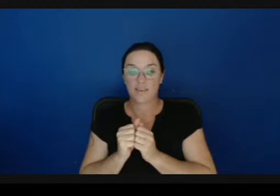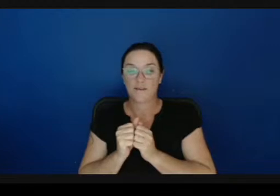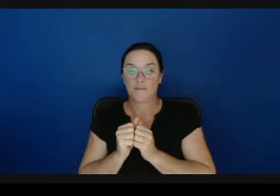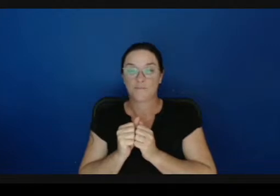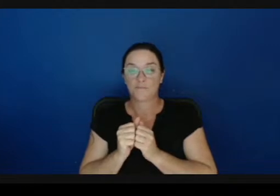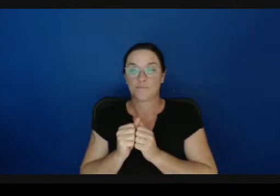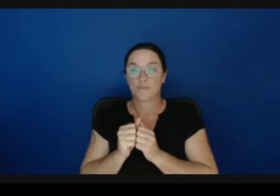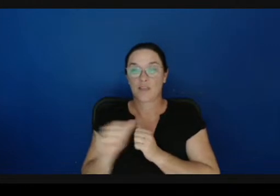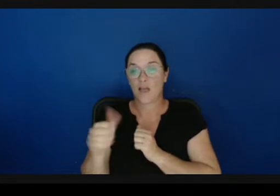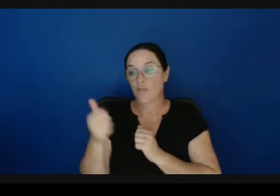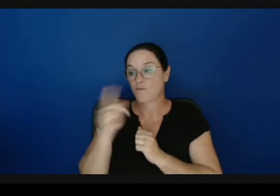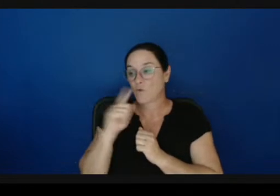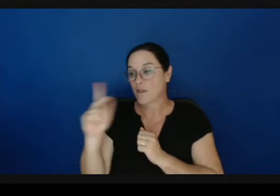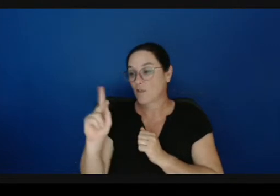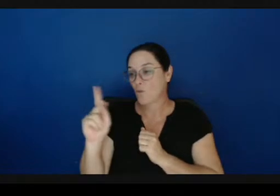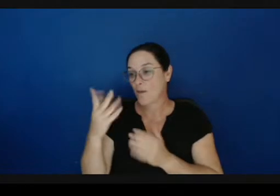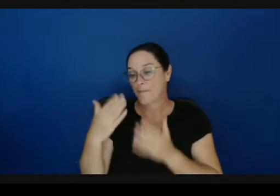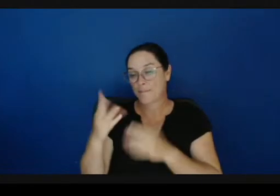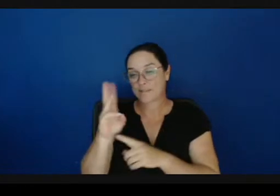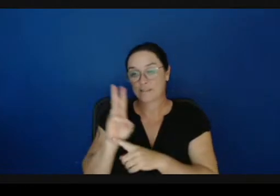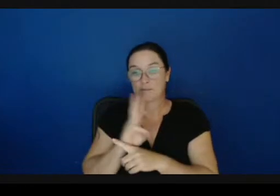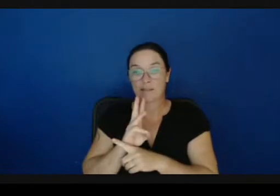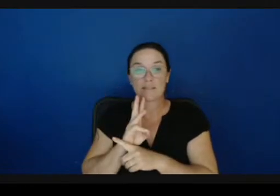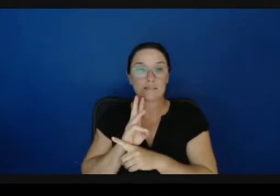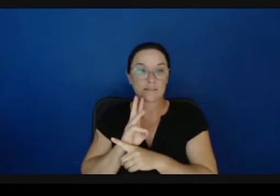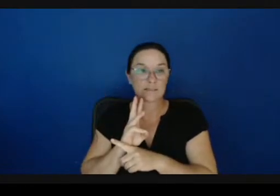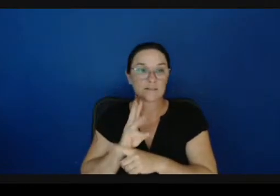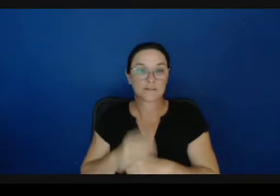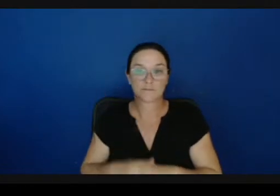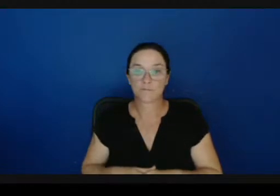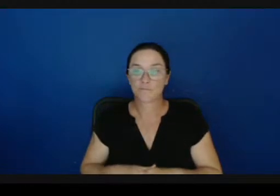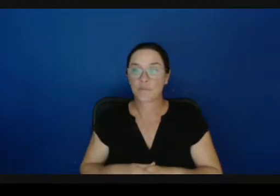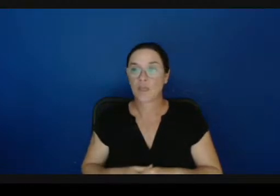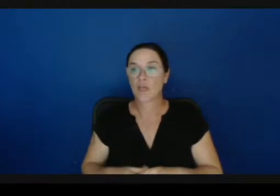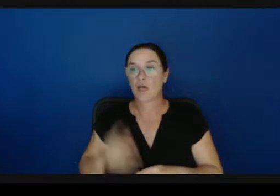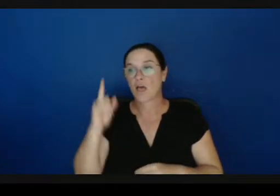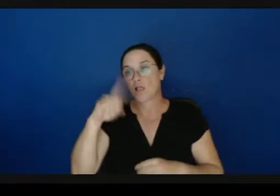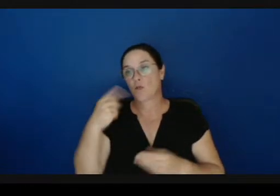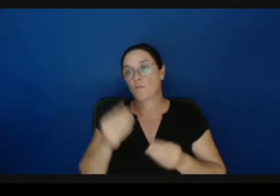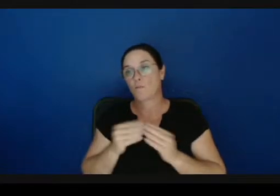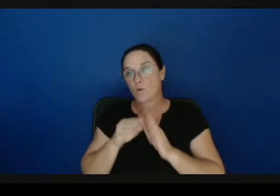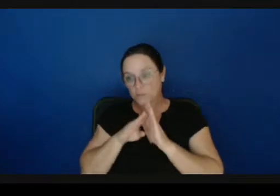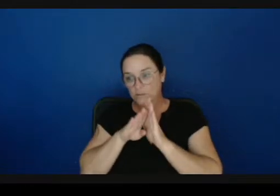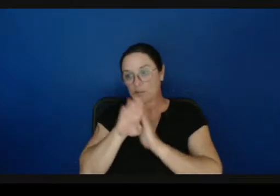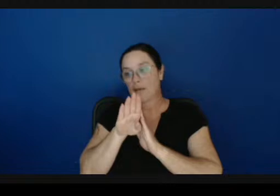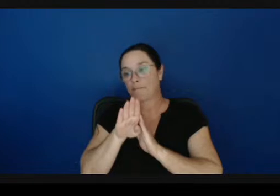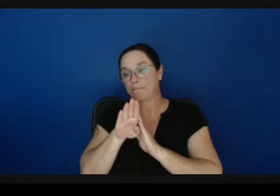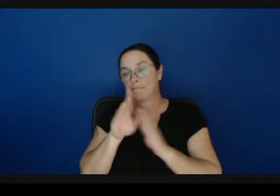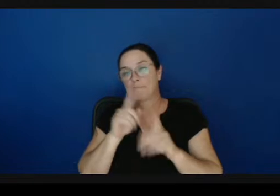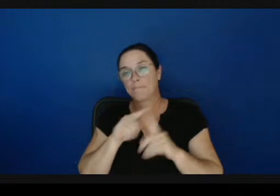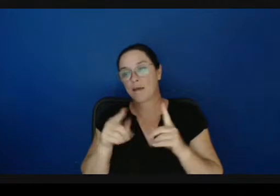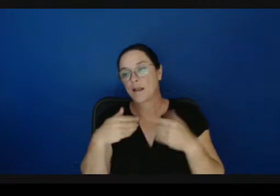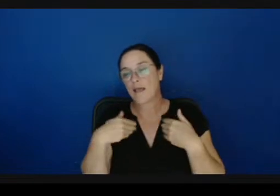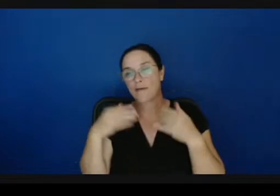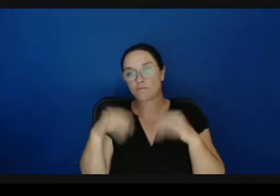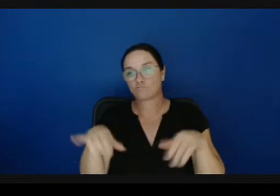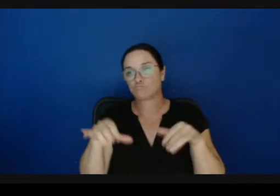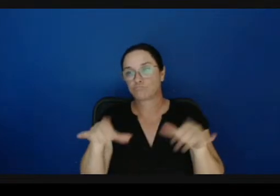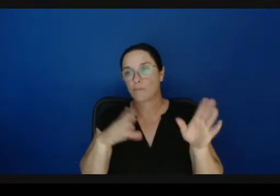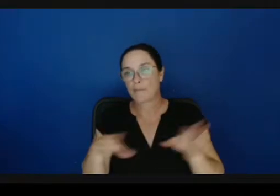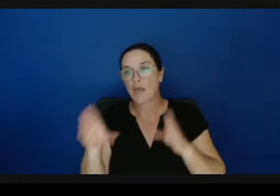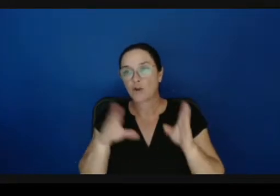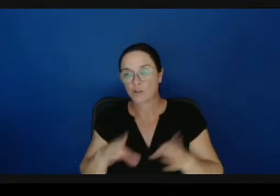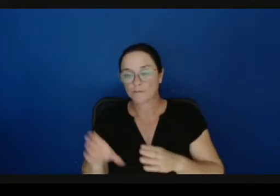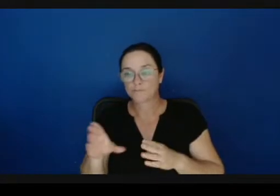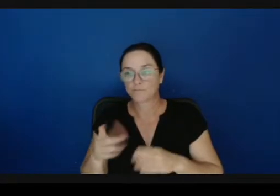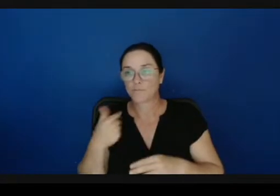or 9-month plot or so. So it's much more compressed. It looks steeper here, but it's following that same regular pattern of uplift as we've